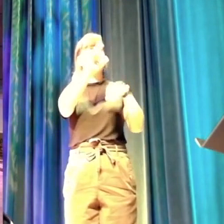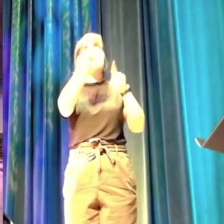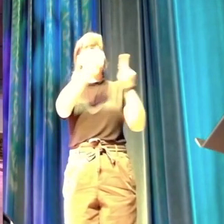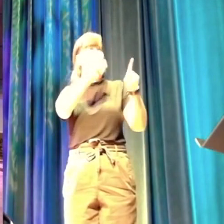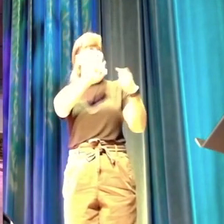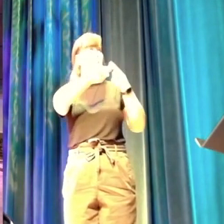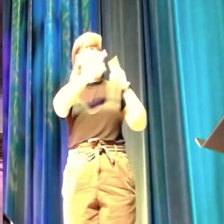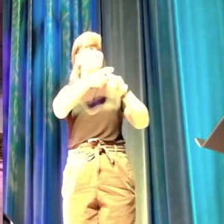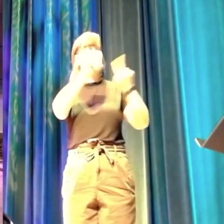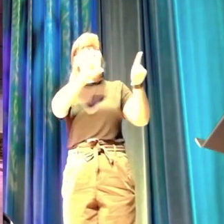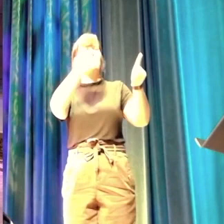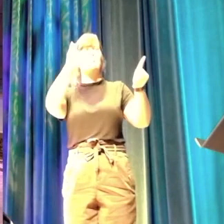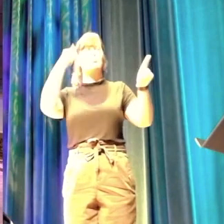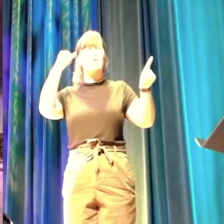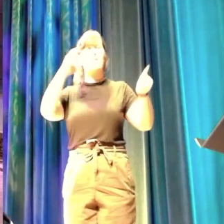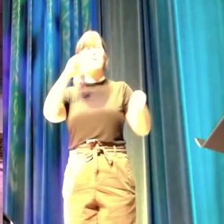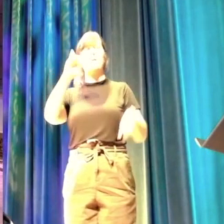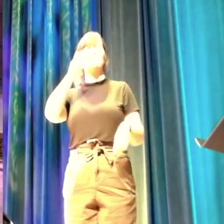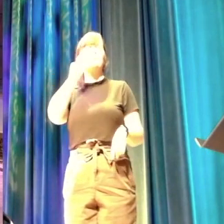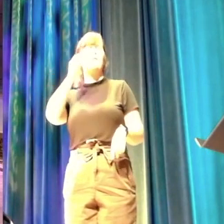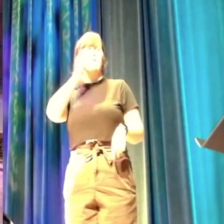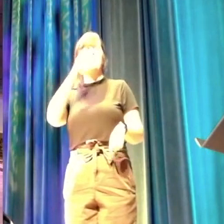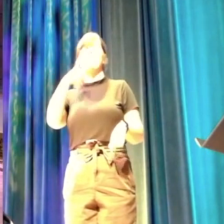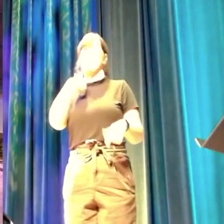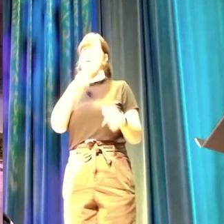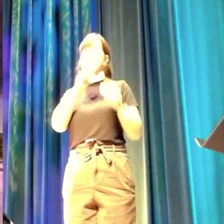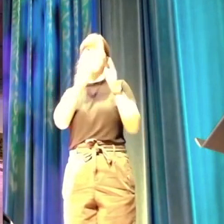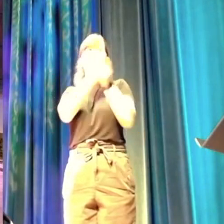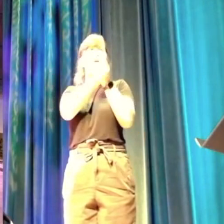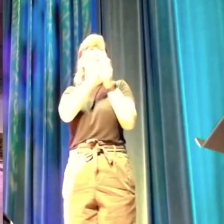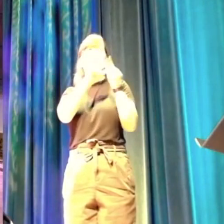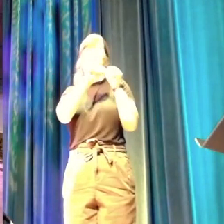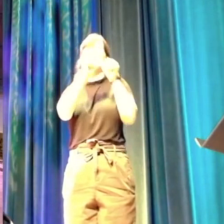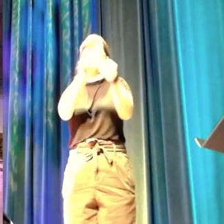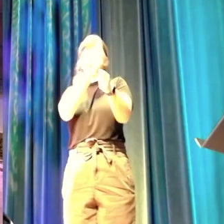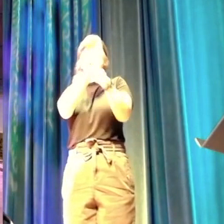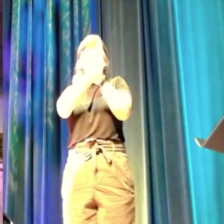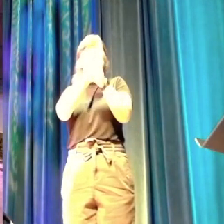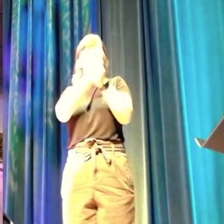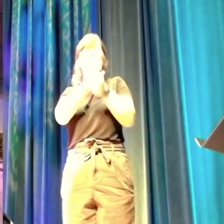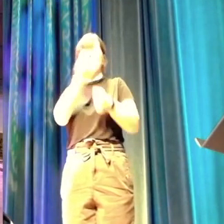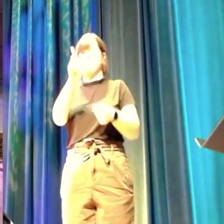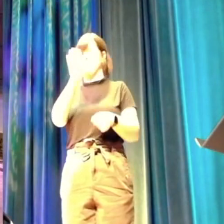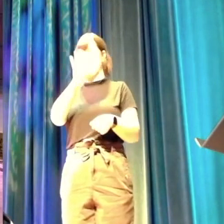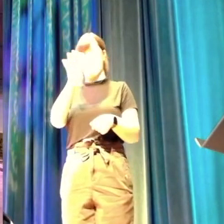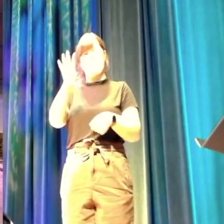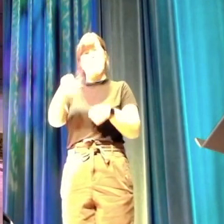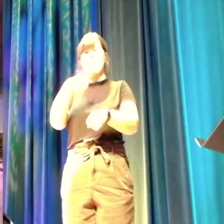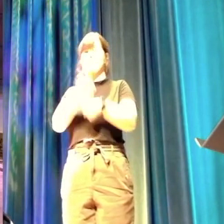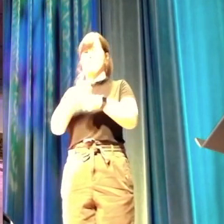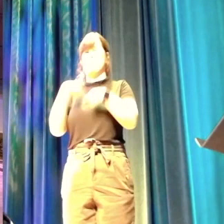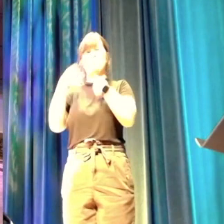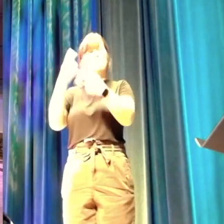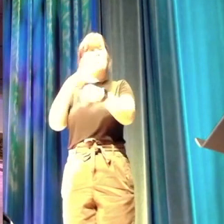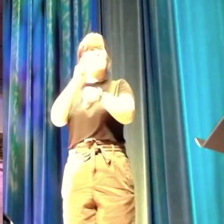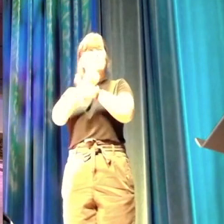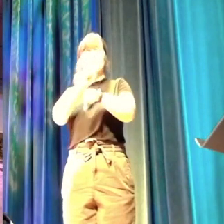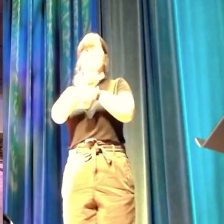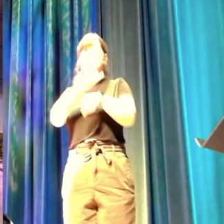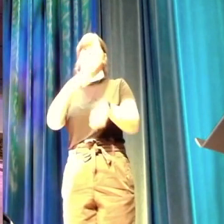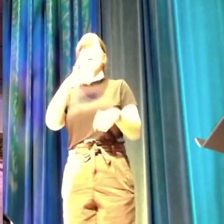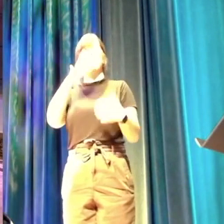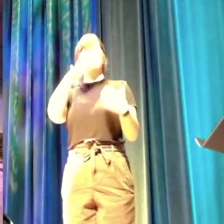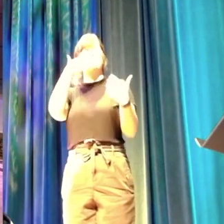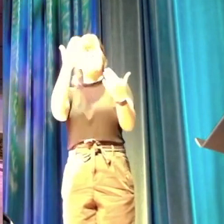Elizabeth that I have met and continue to work with over my 44-year work career. I'm most grateful for